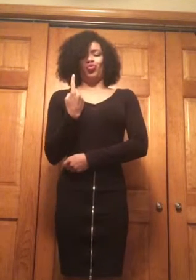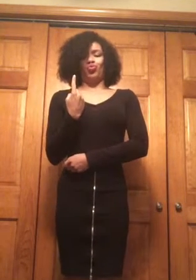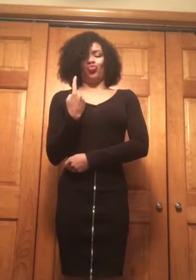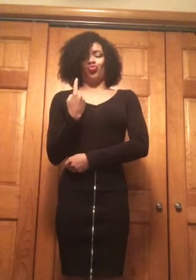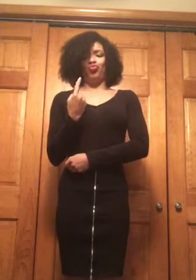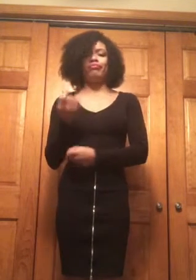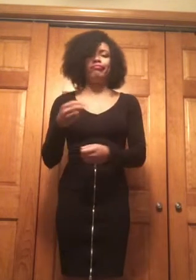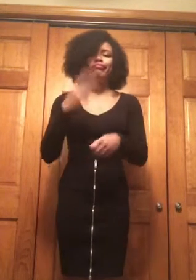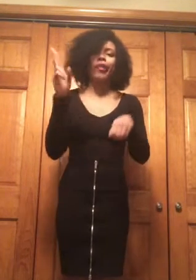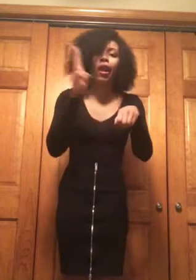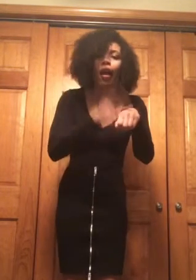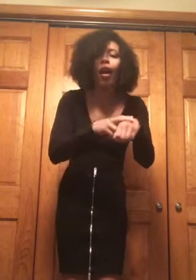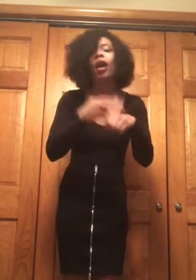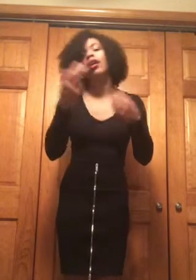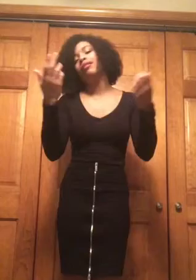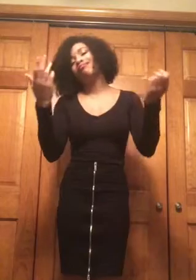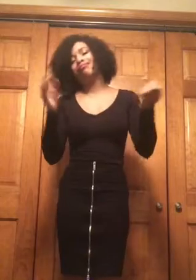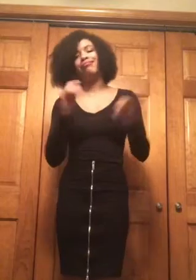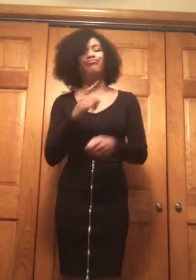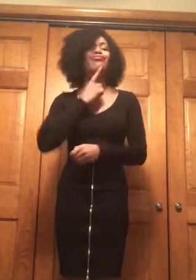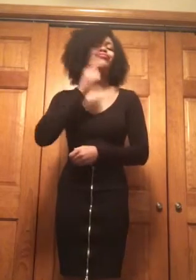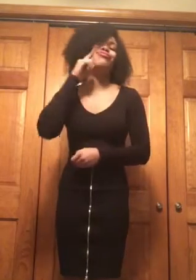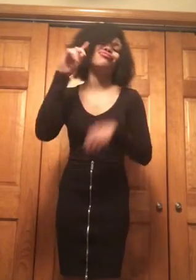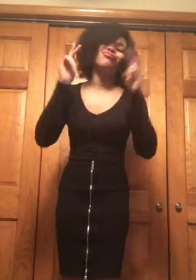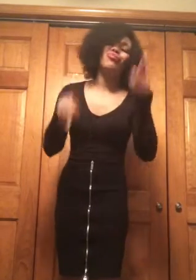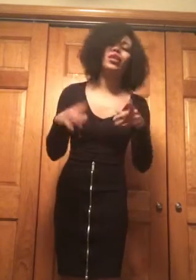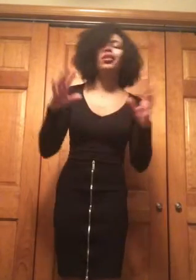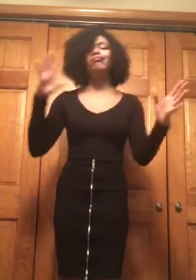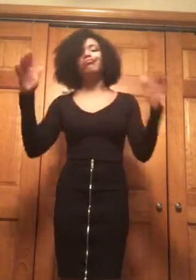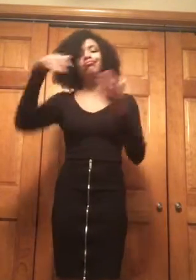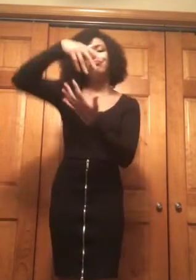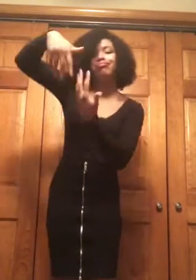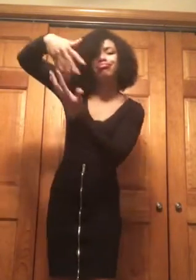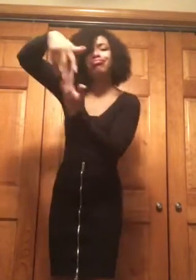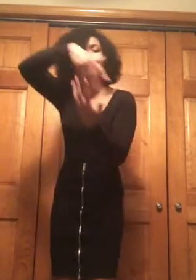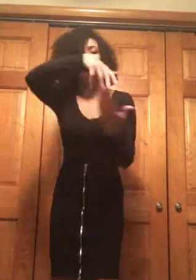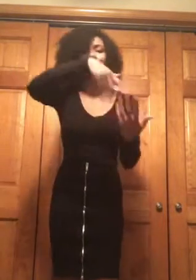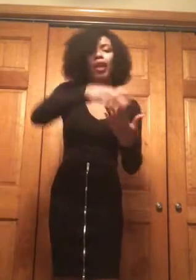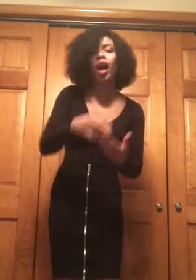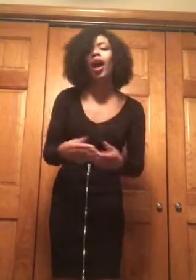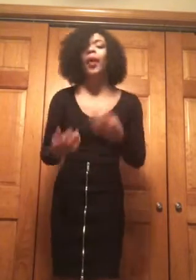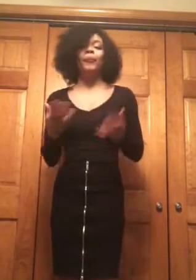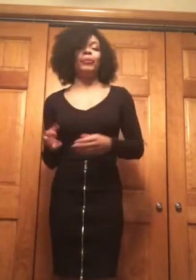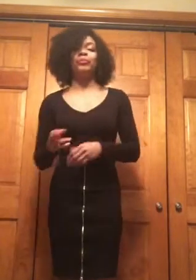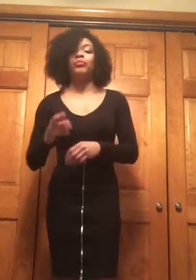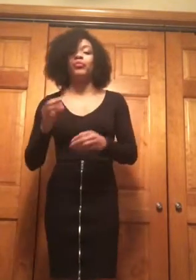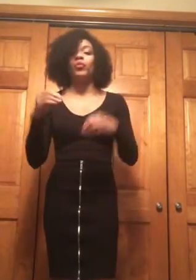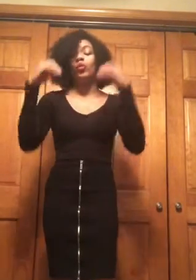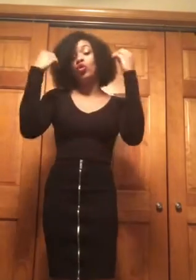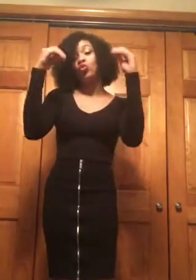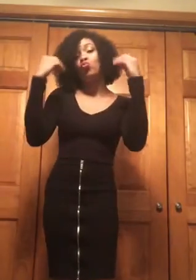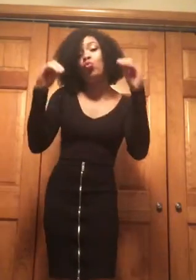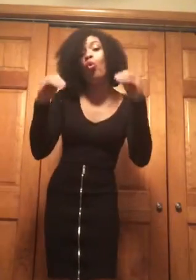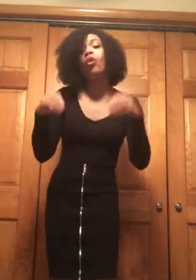Now, obviously, there were deaf people around me. There probably were deaf people in the grocery stores, deaf people in